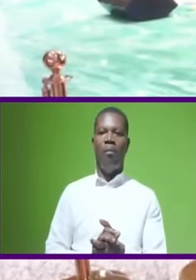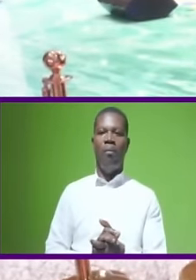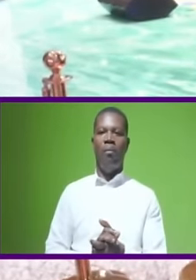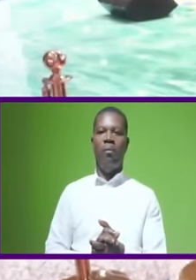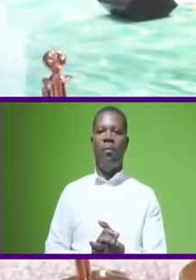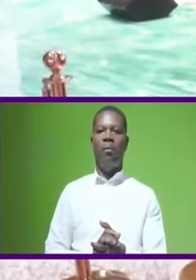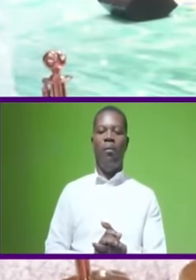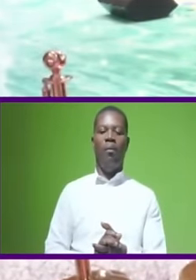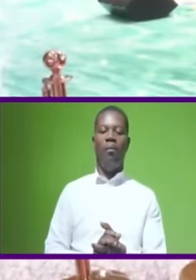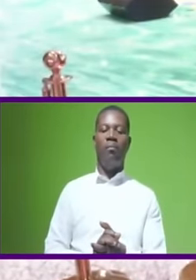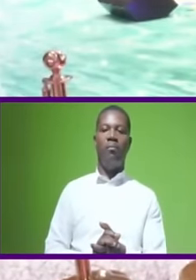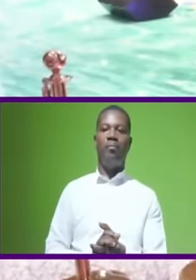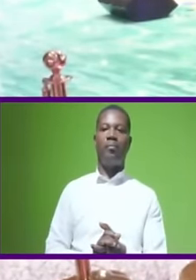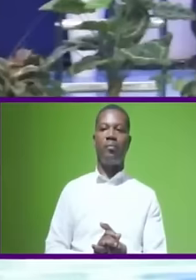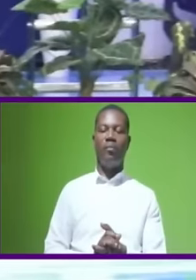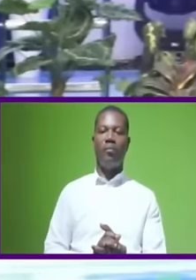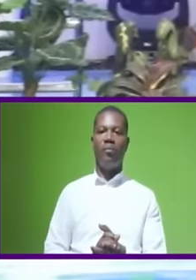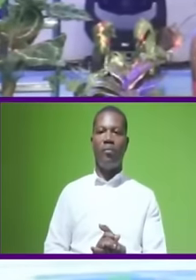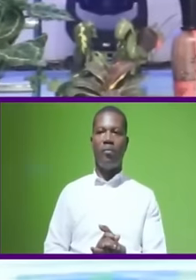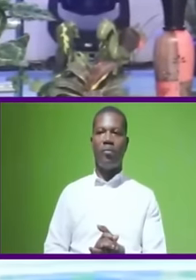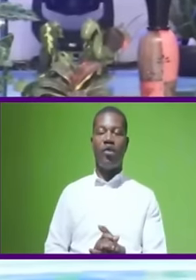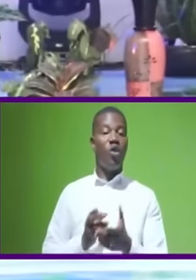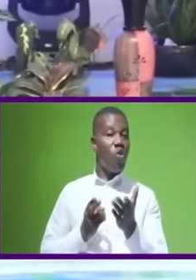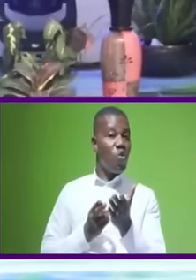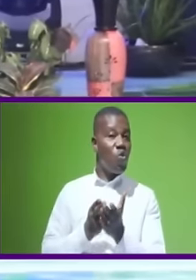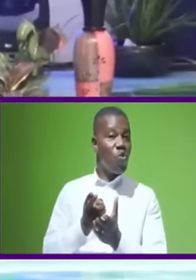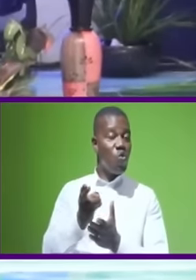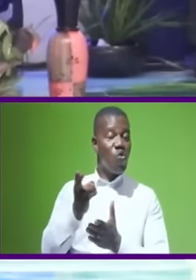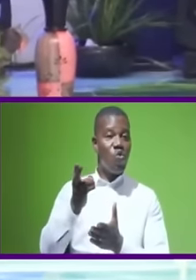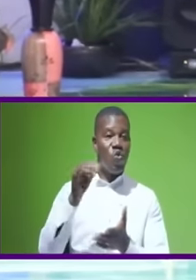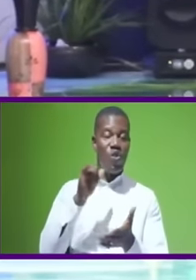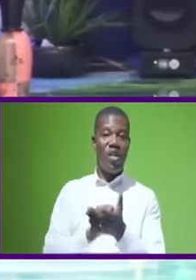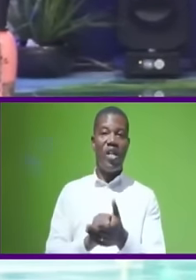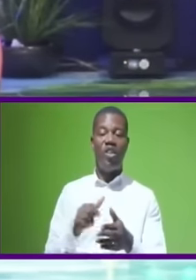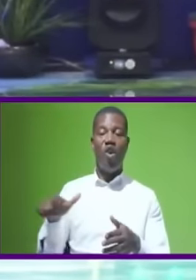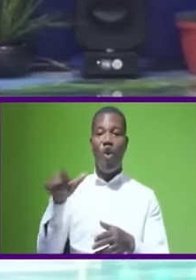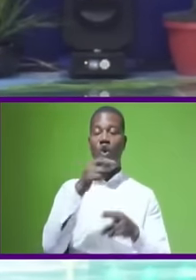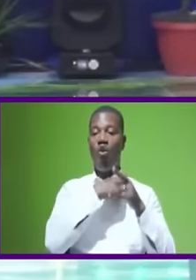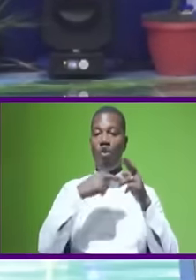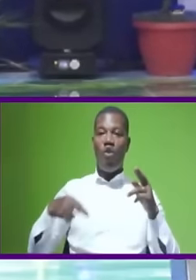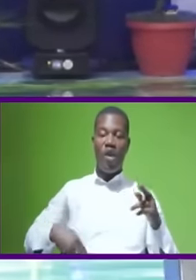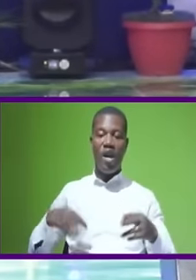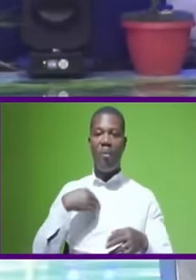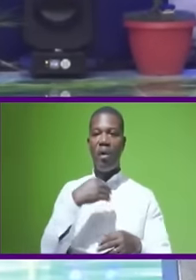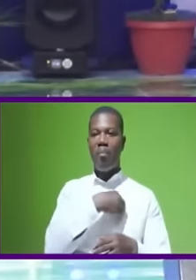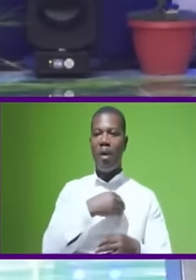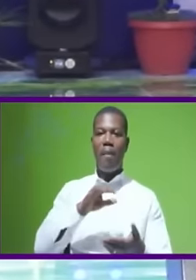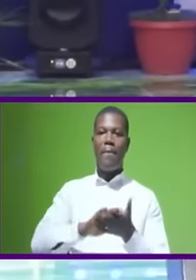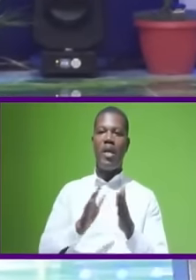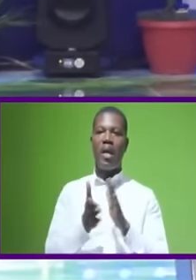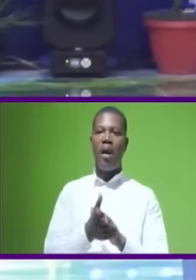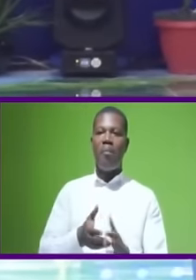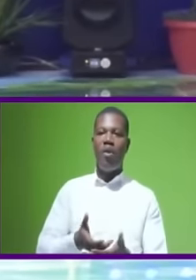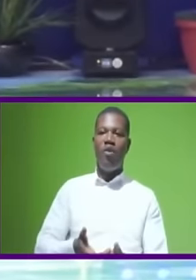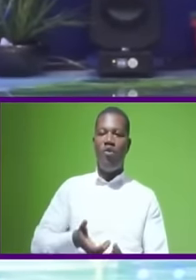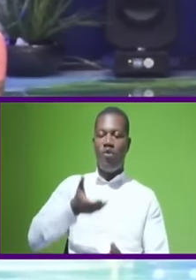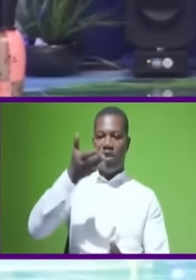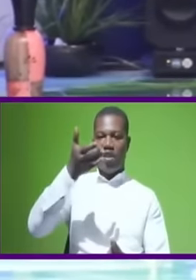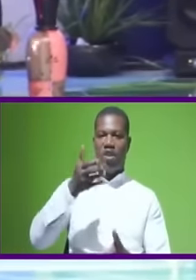money. Na nam so na Philadelphia ema eya adefo. To which it